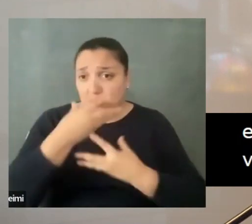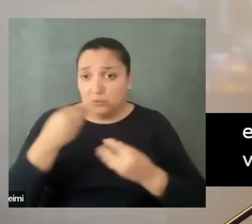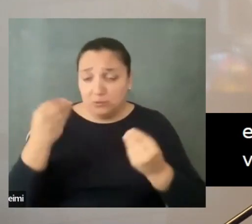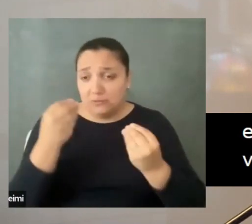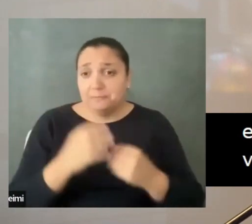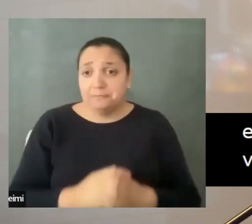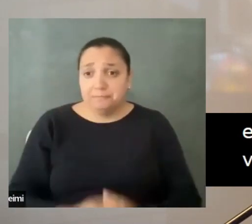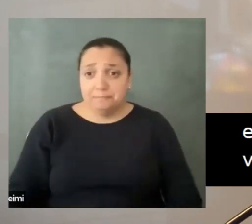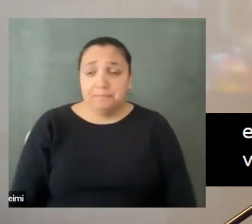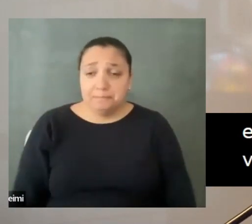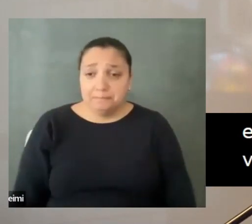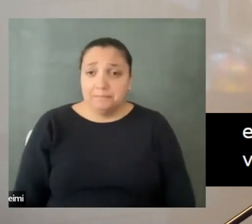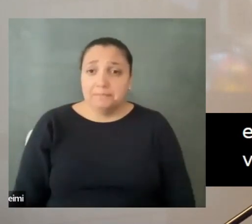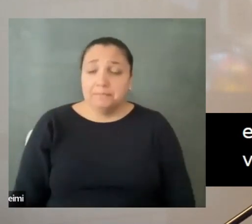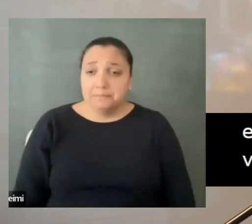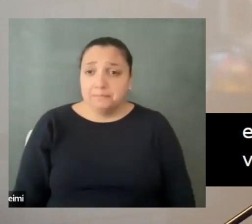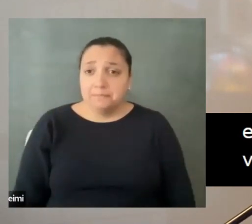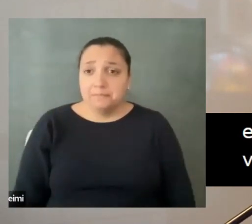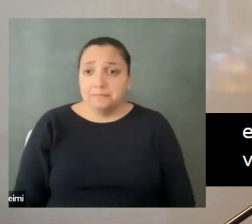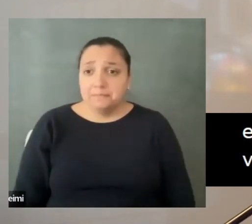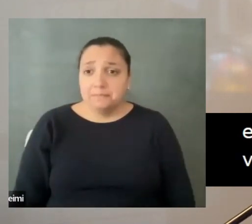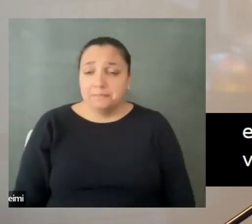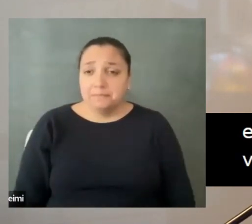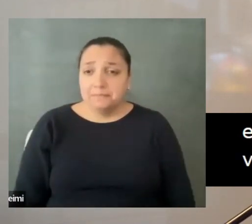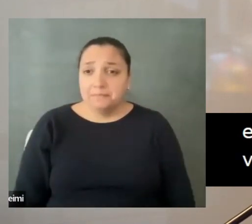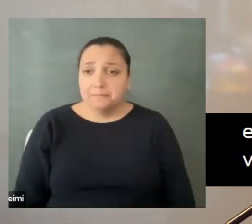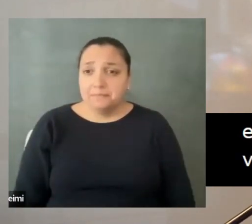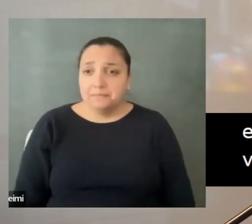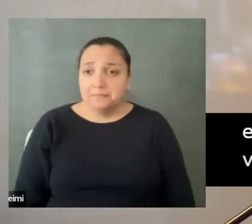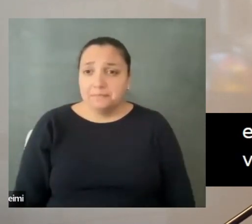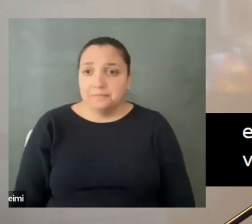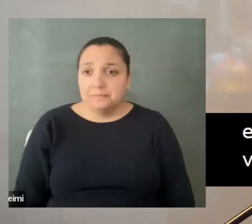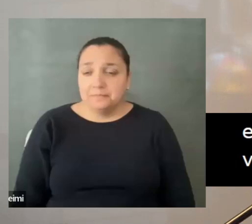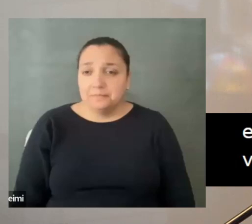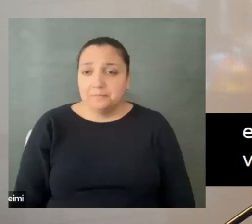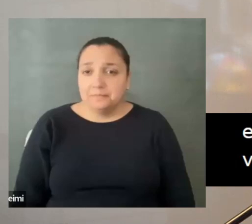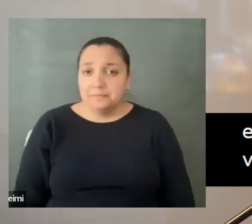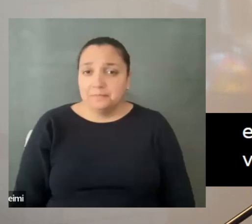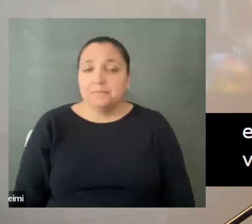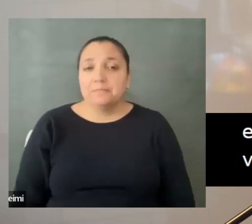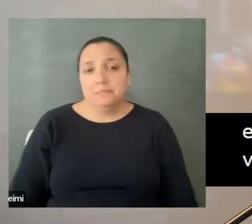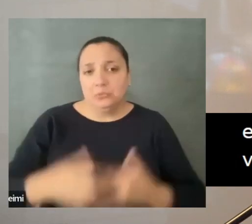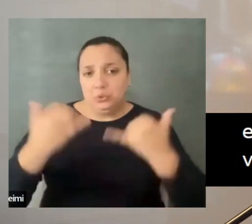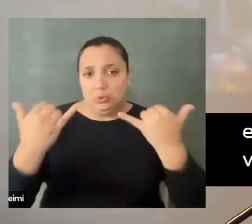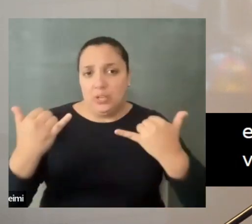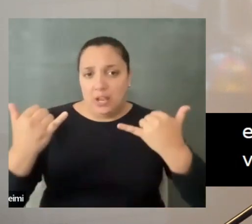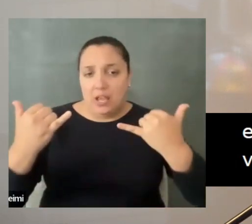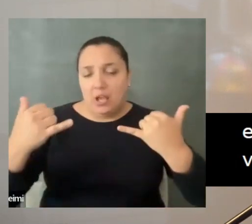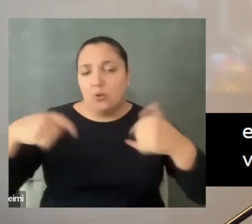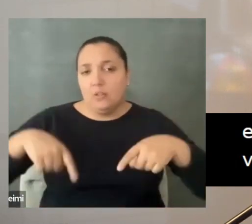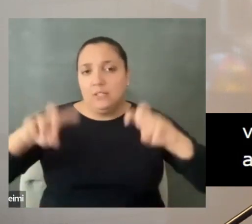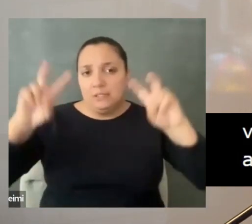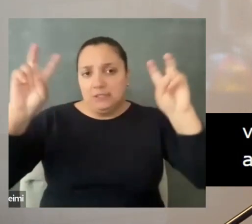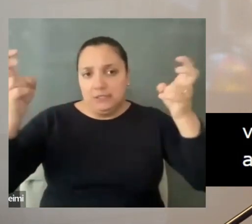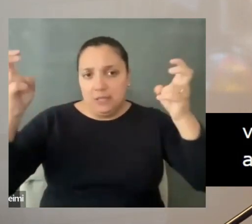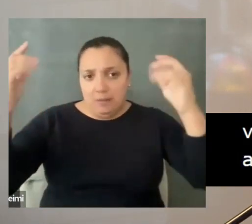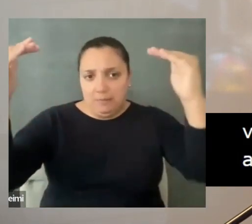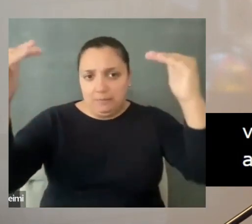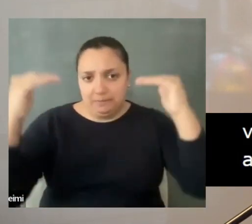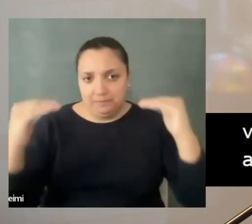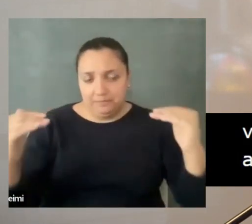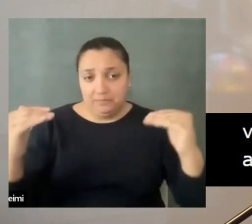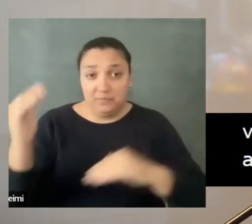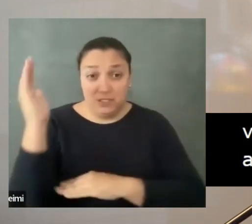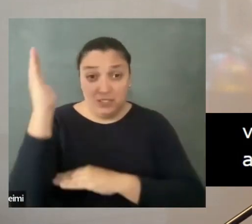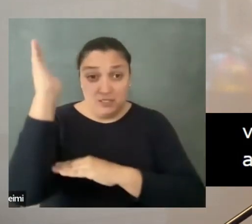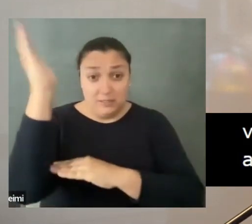to, if you don't mind, I would like to move this agenda to another level. We have some great speakers here.